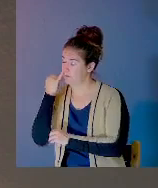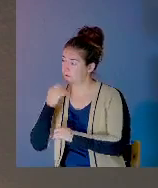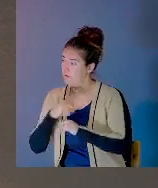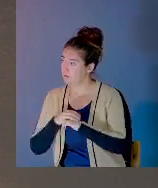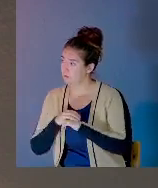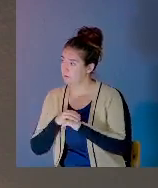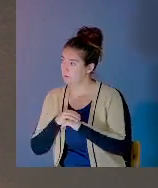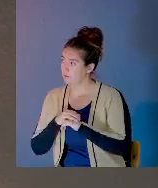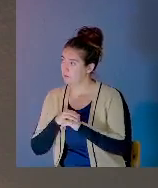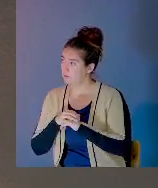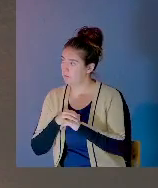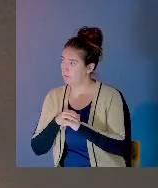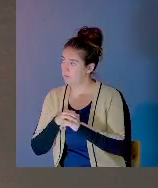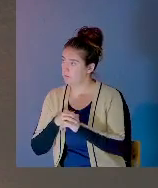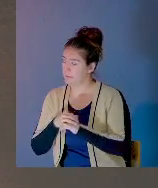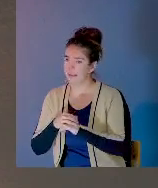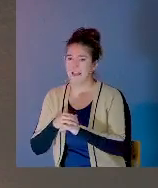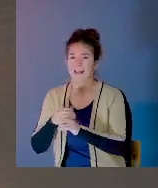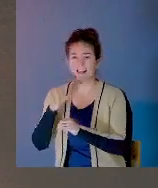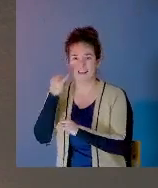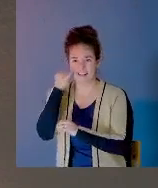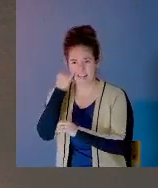not quickly broken.